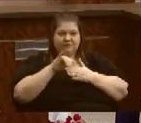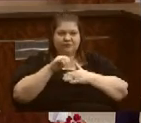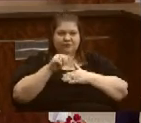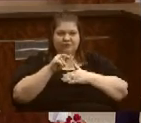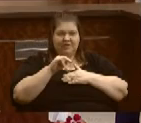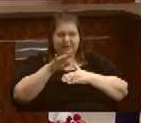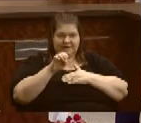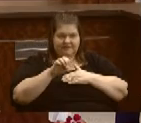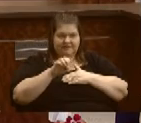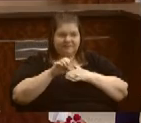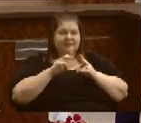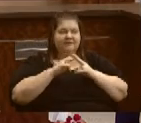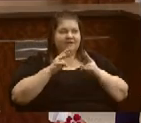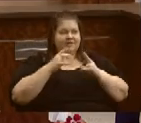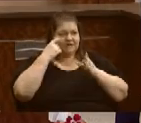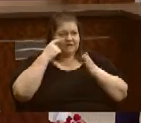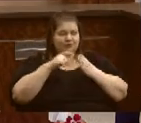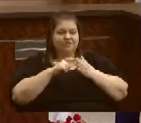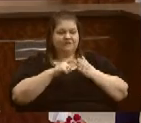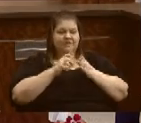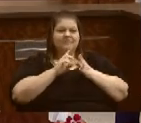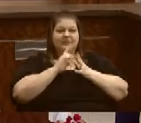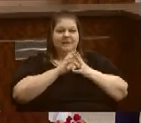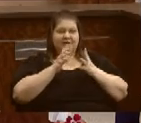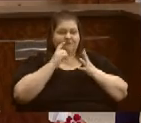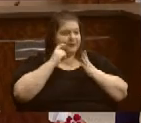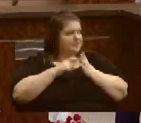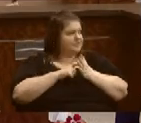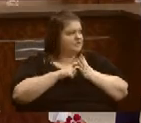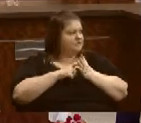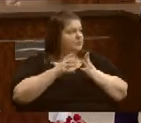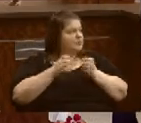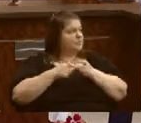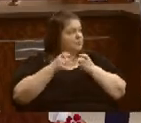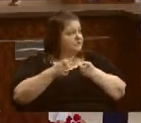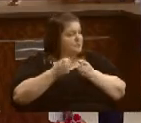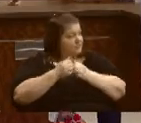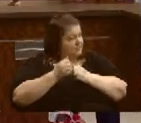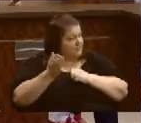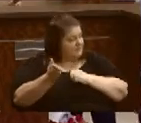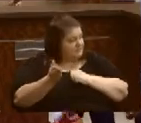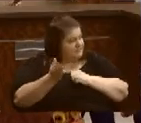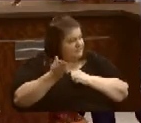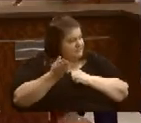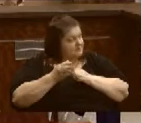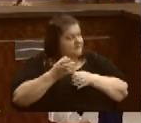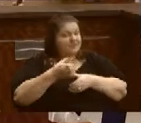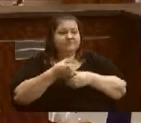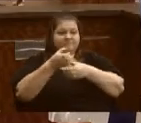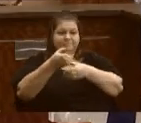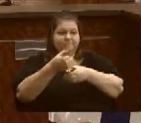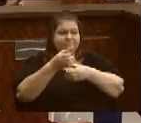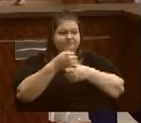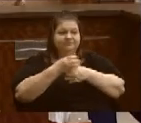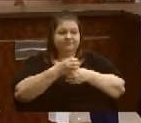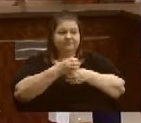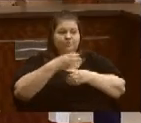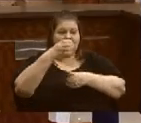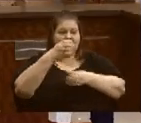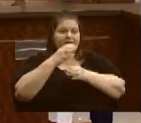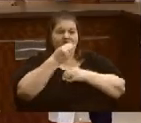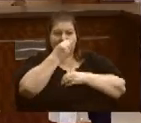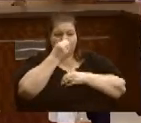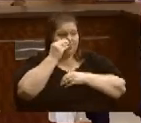deserving of much recognition. So we would like to present you with this bouquet of flowers